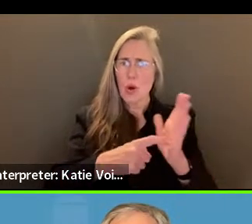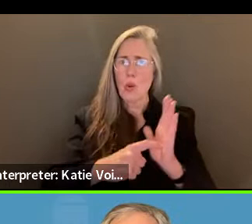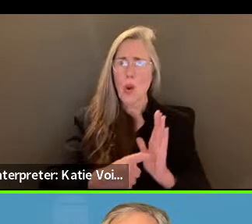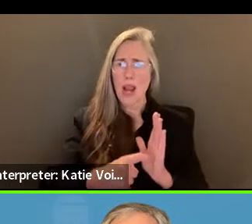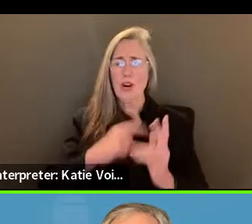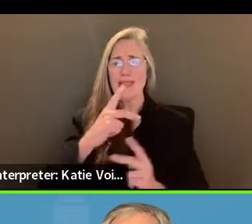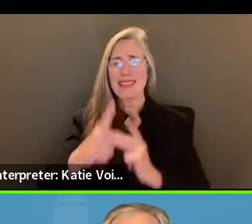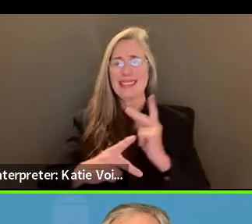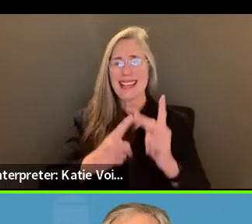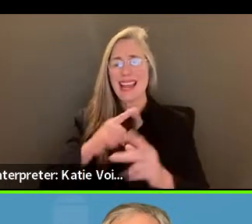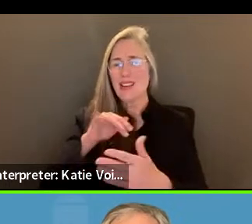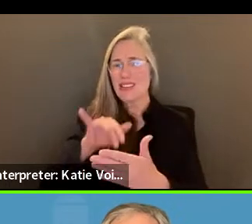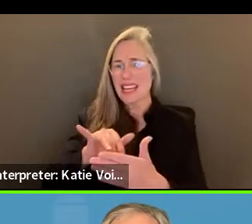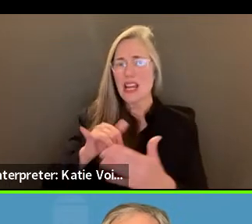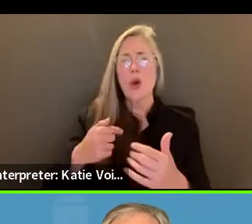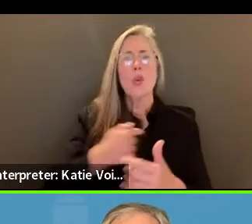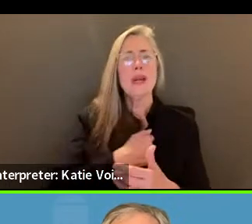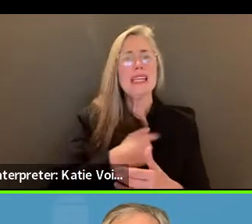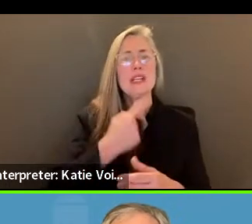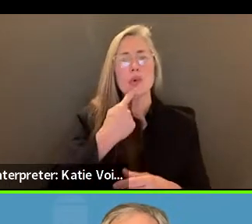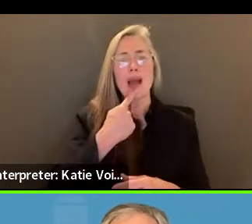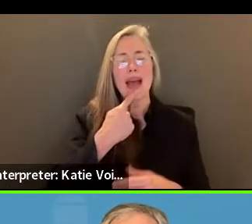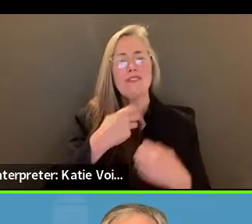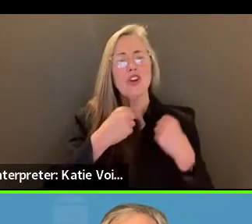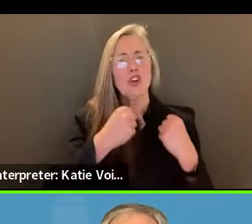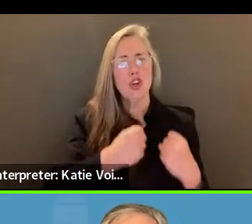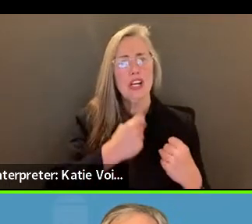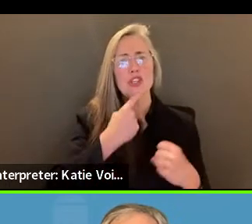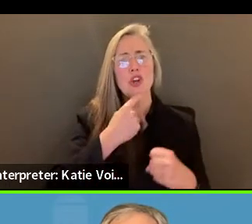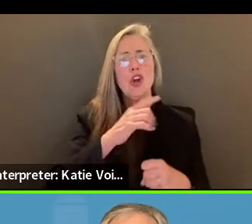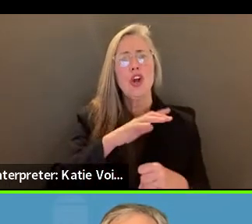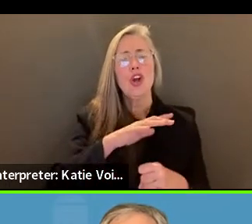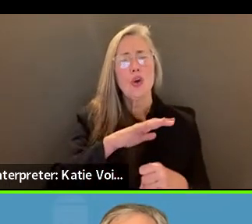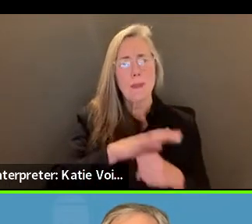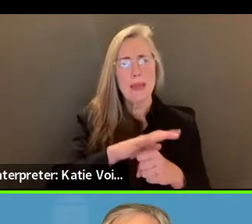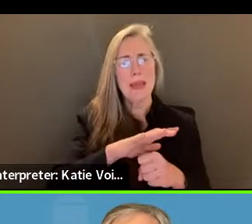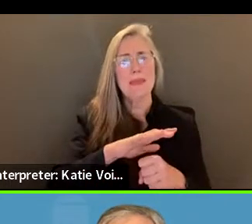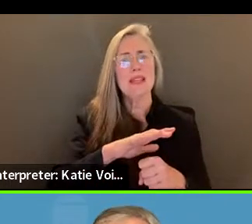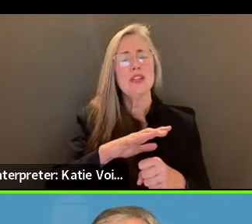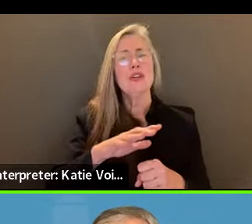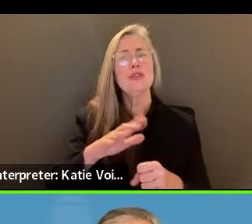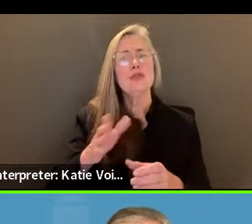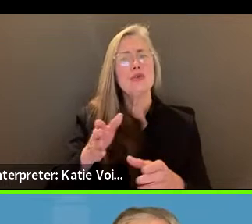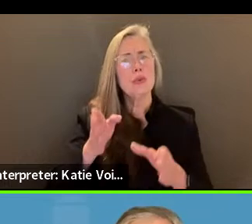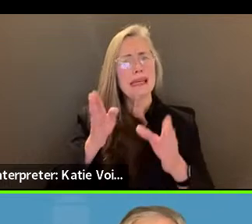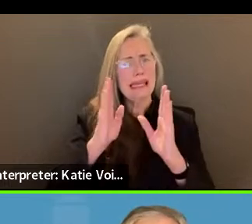courage and the commitment to hear it and act appropriately. Thank you all.